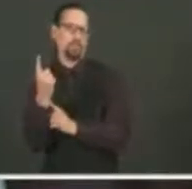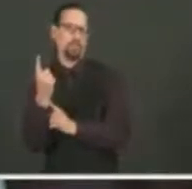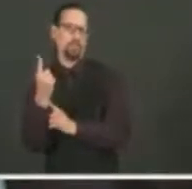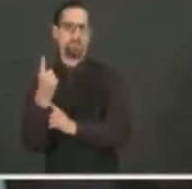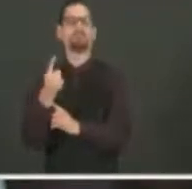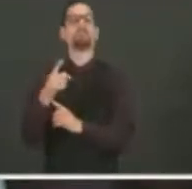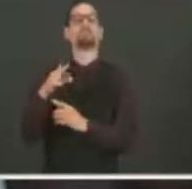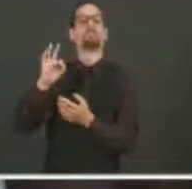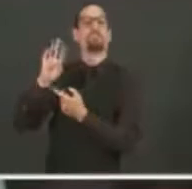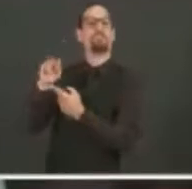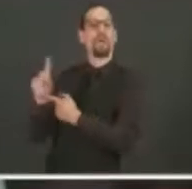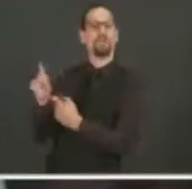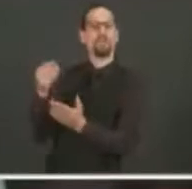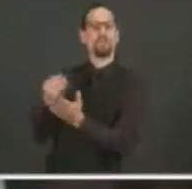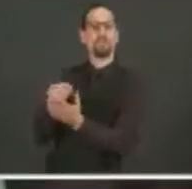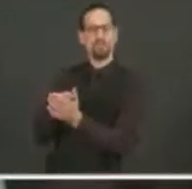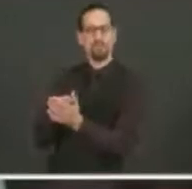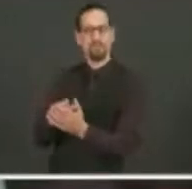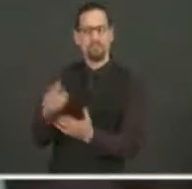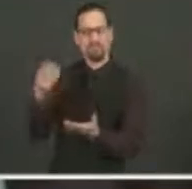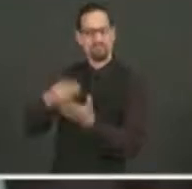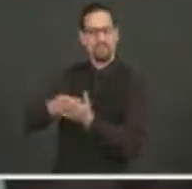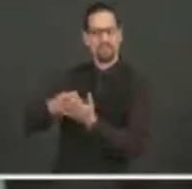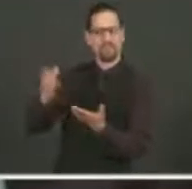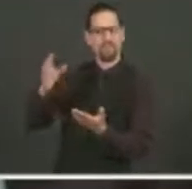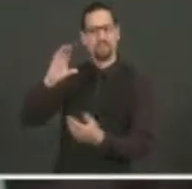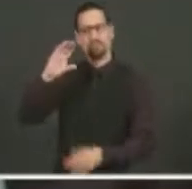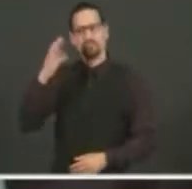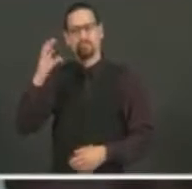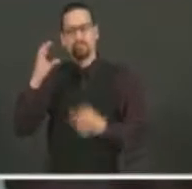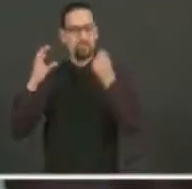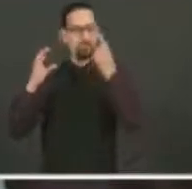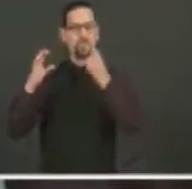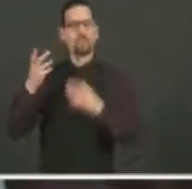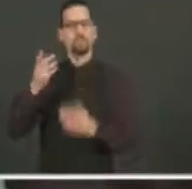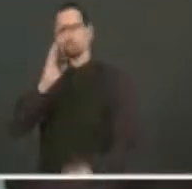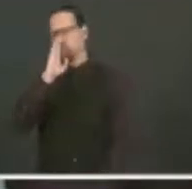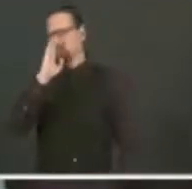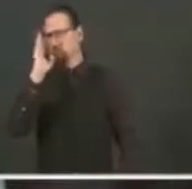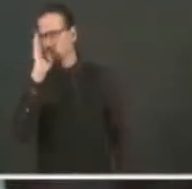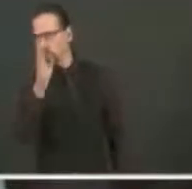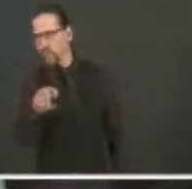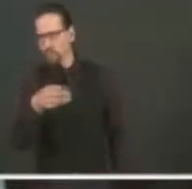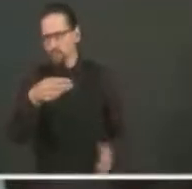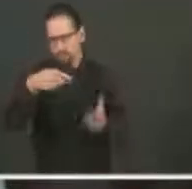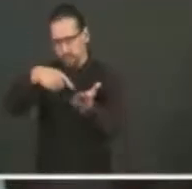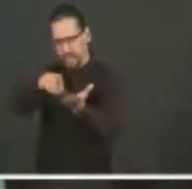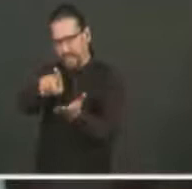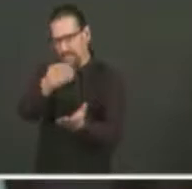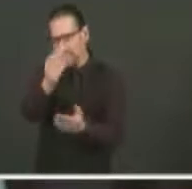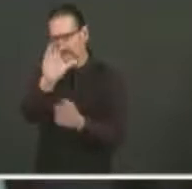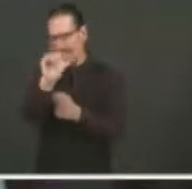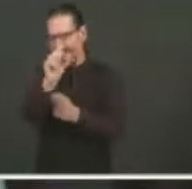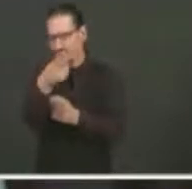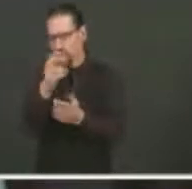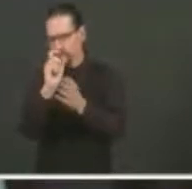It's a fund that's going to provide direct cash assistance to Rhode Islanders who are unable to benefit from most public programs due to